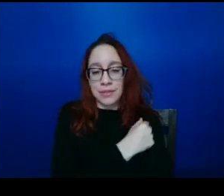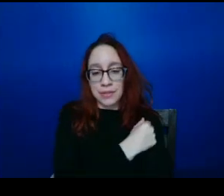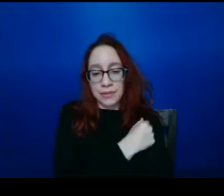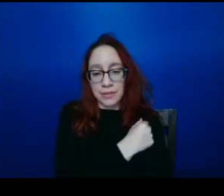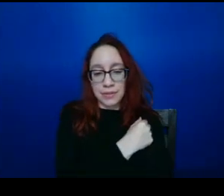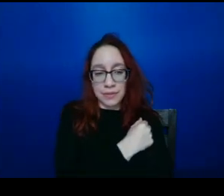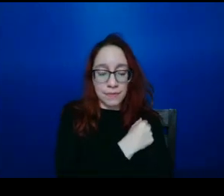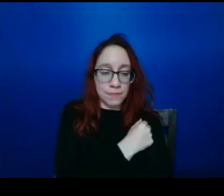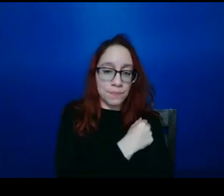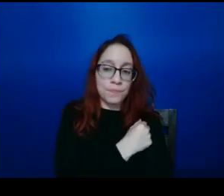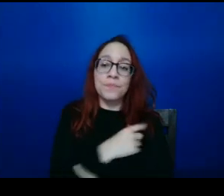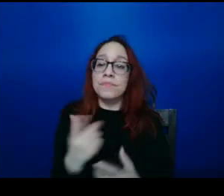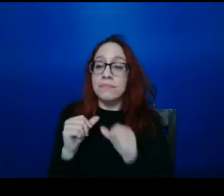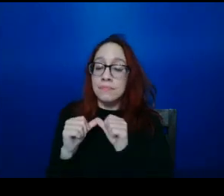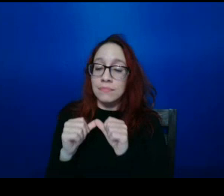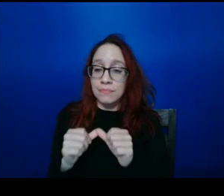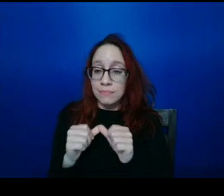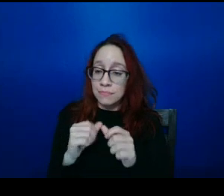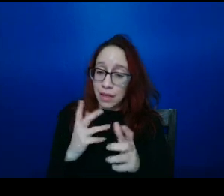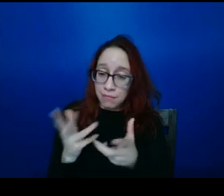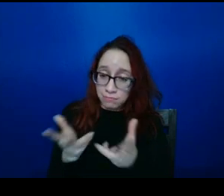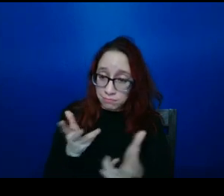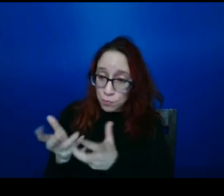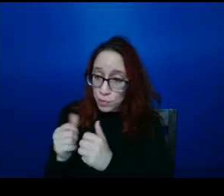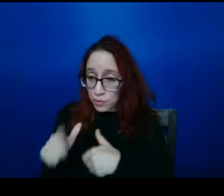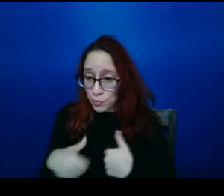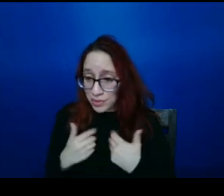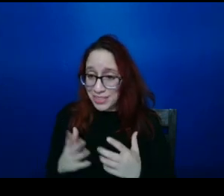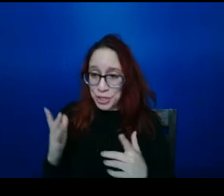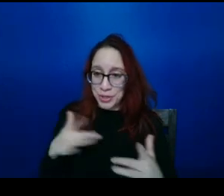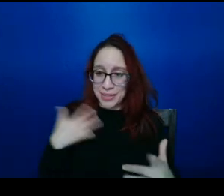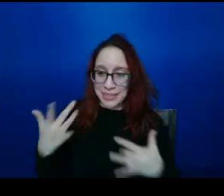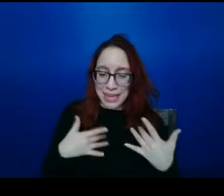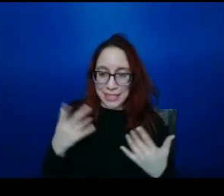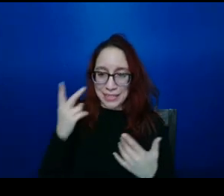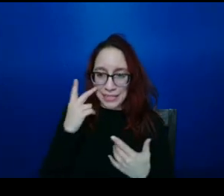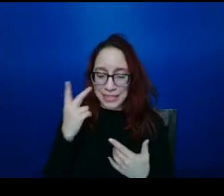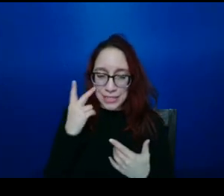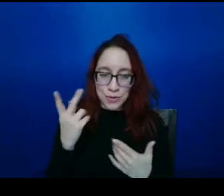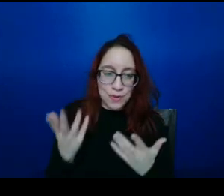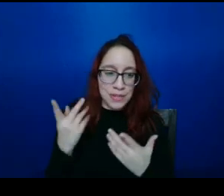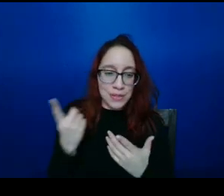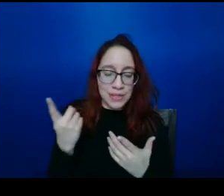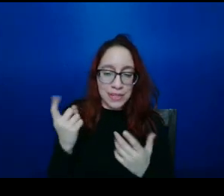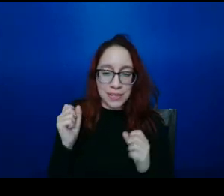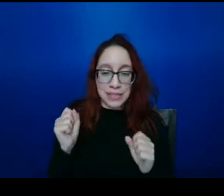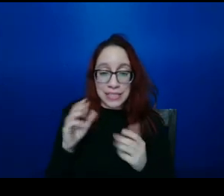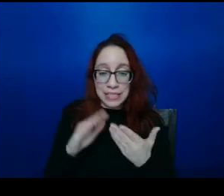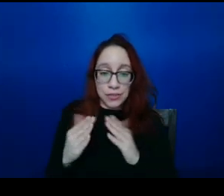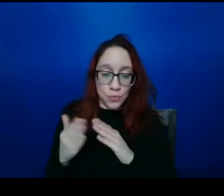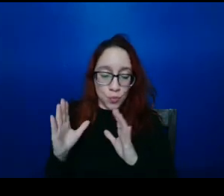In continuing conversations with the residents, they're excited to see maybe some things that the city